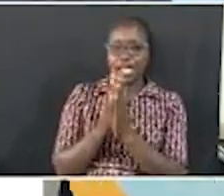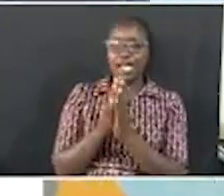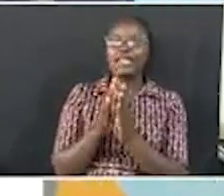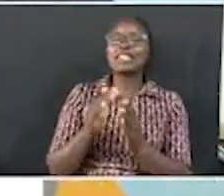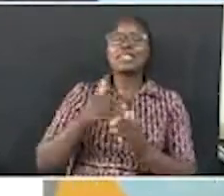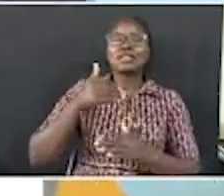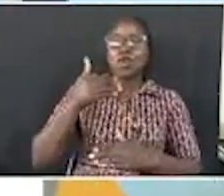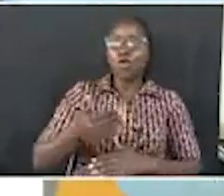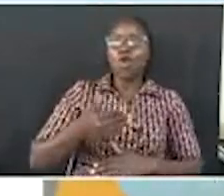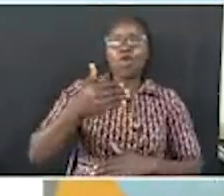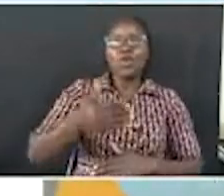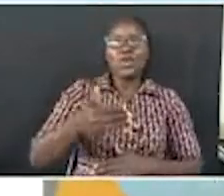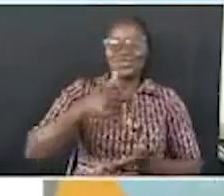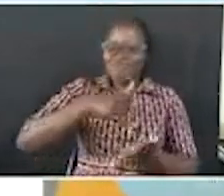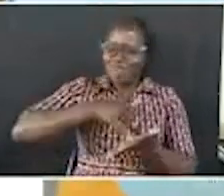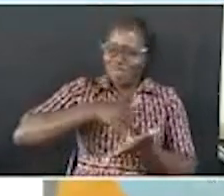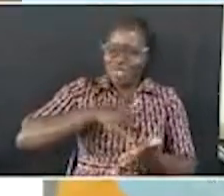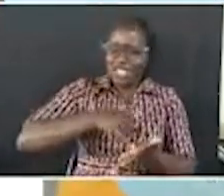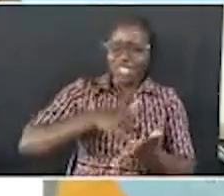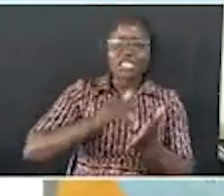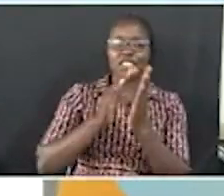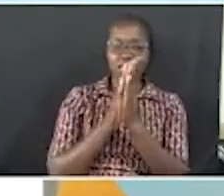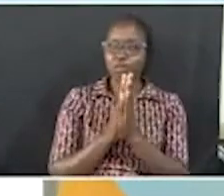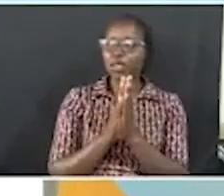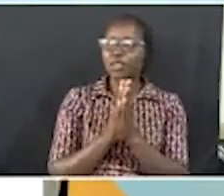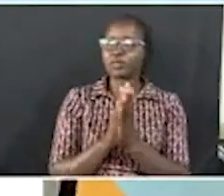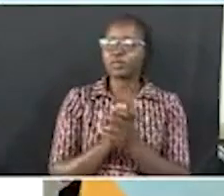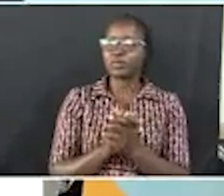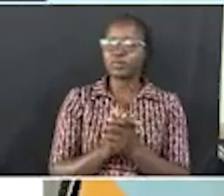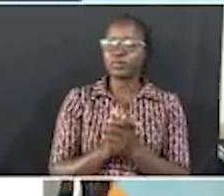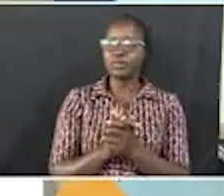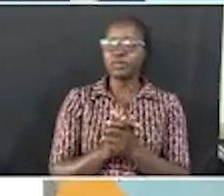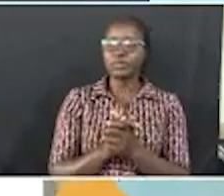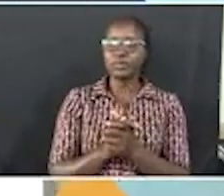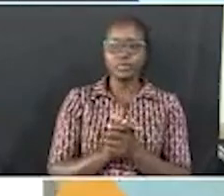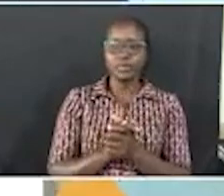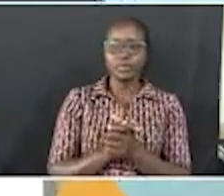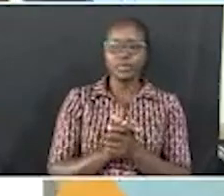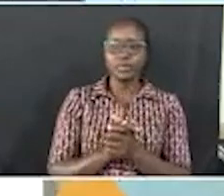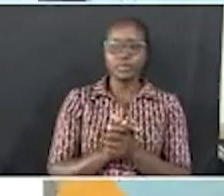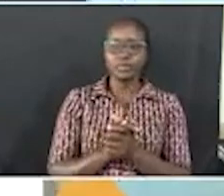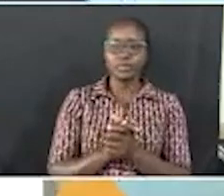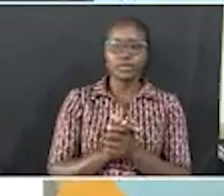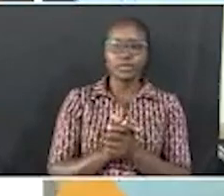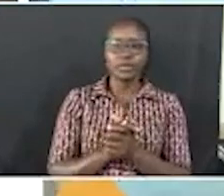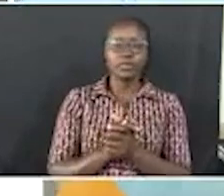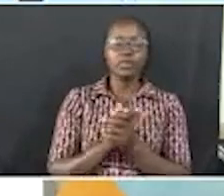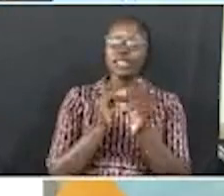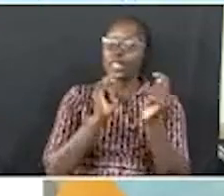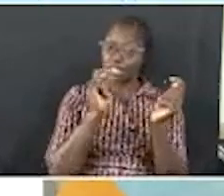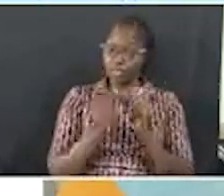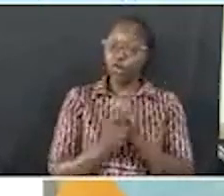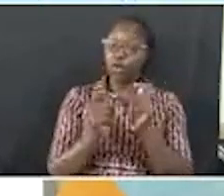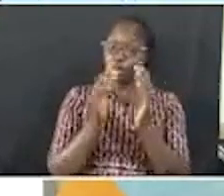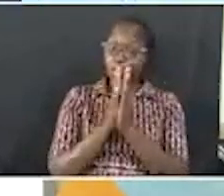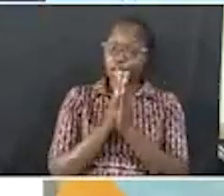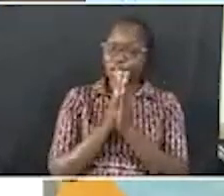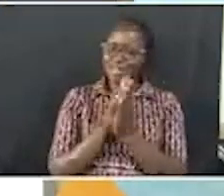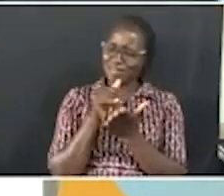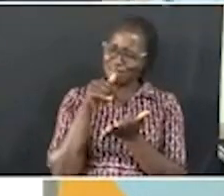is persistent. Transforming prayer is persistent